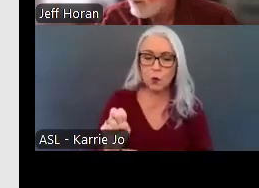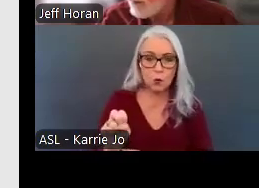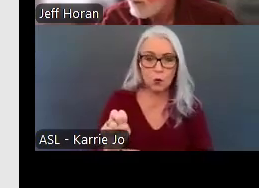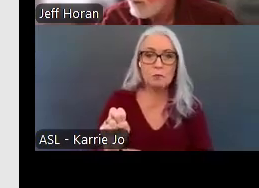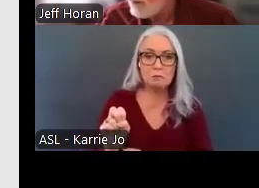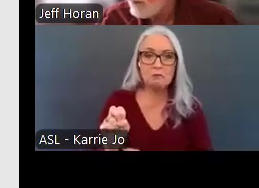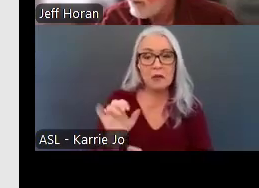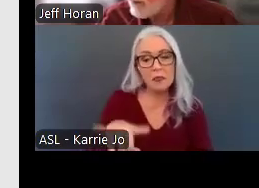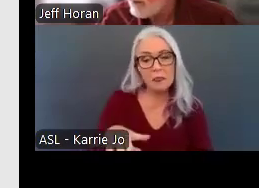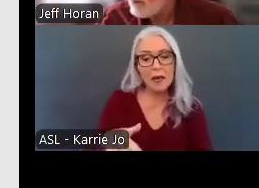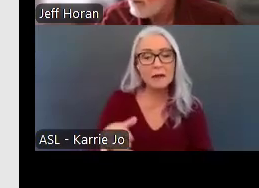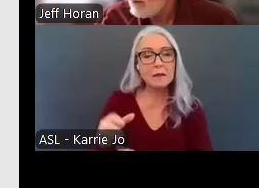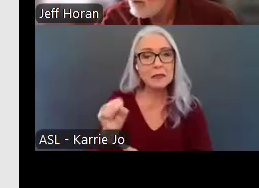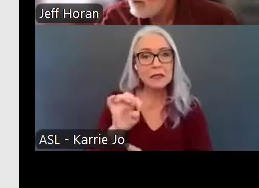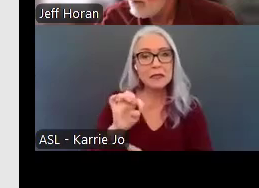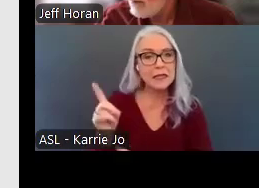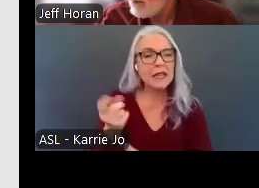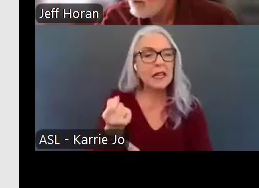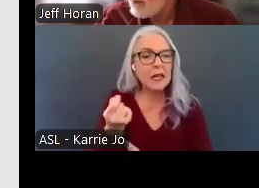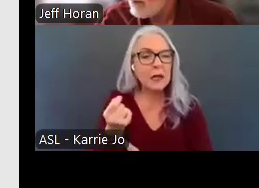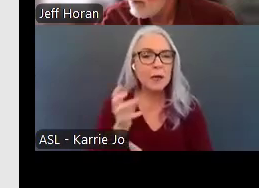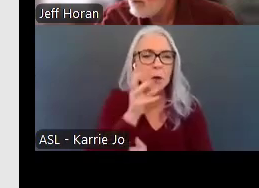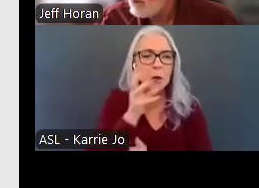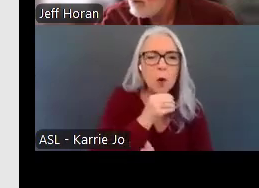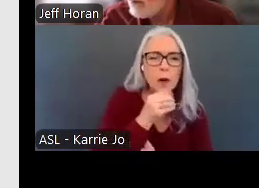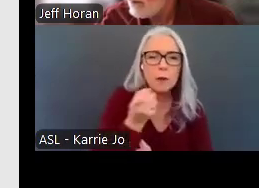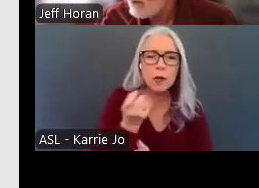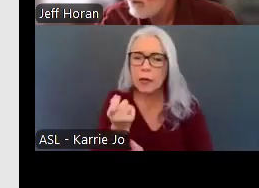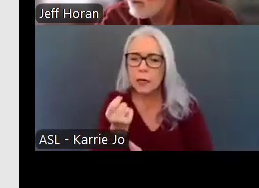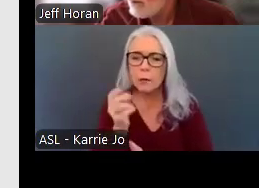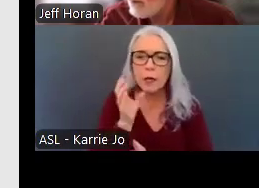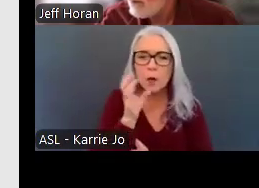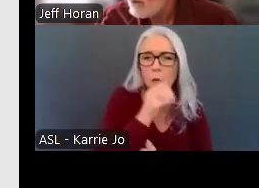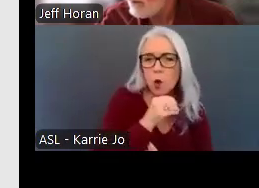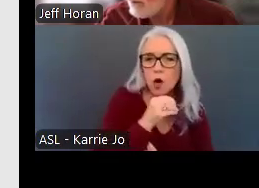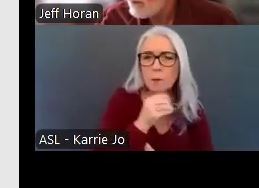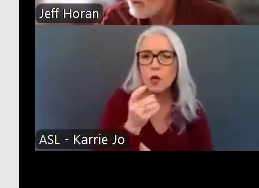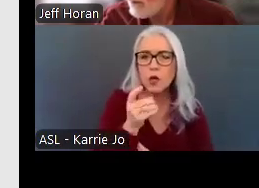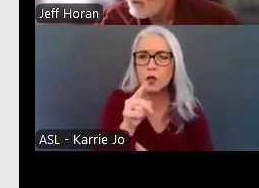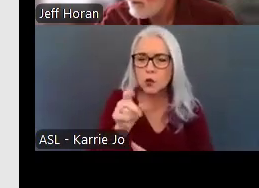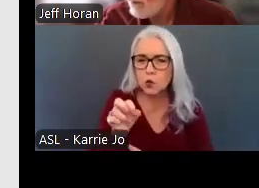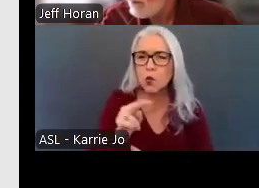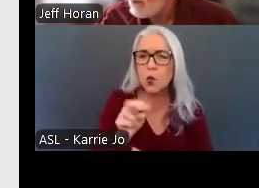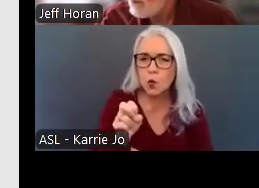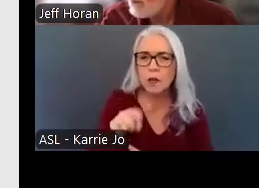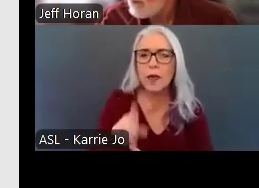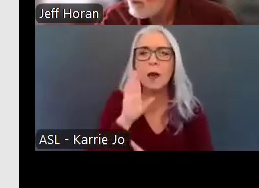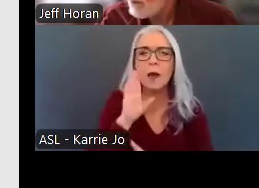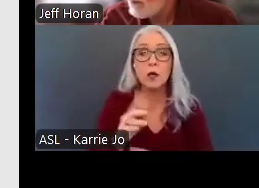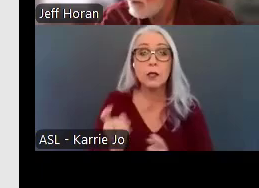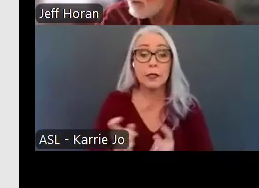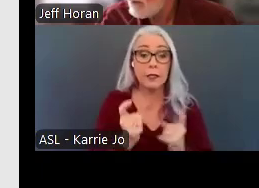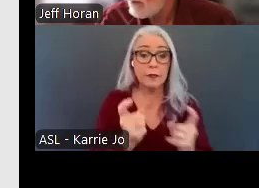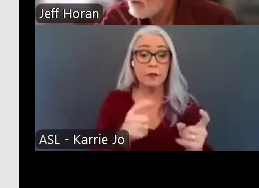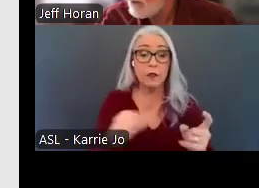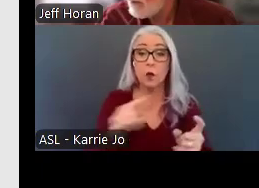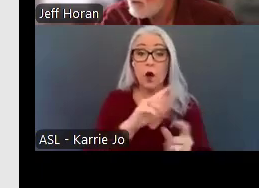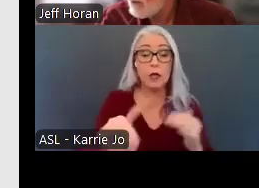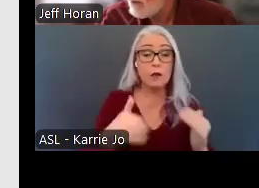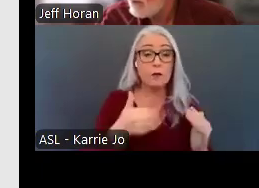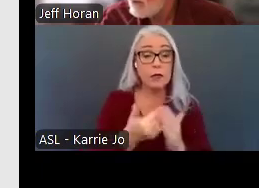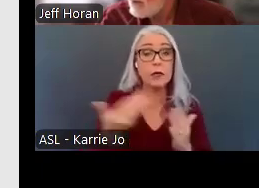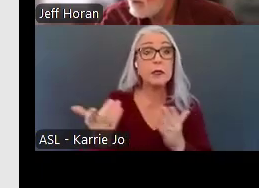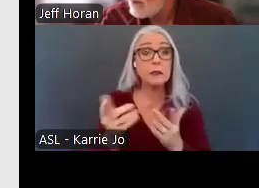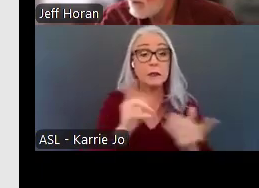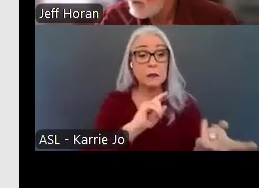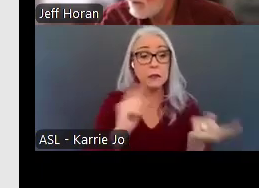that seed source will be a little bit warmer, or go to a warmer hardiness zone, and that will give you the genetic diversity that you need in your seed lot to